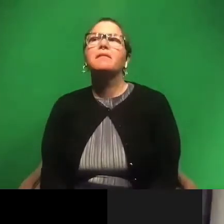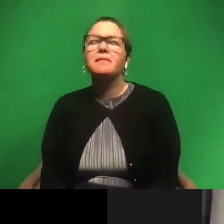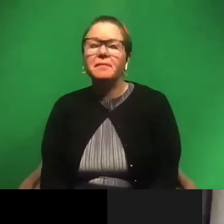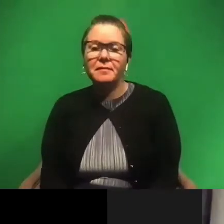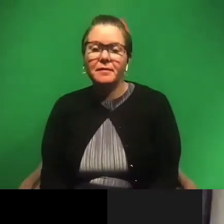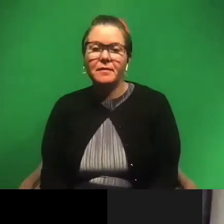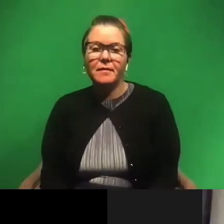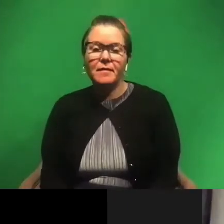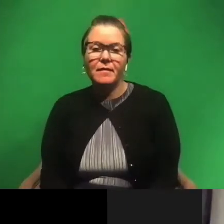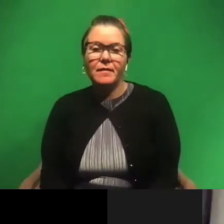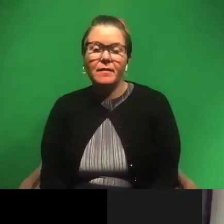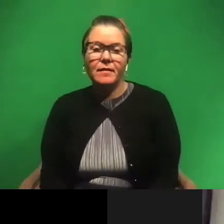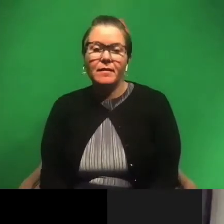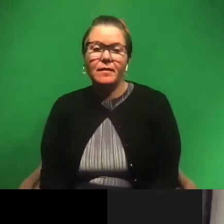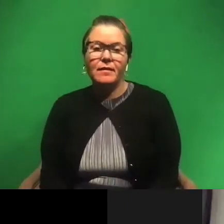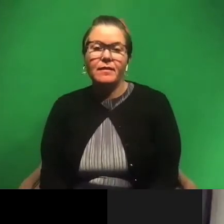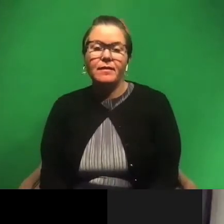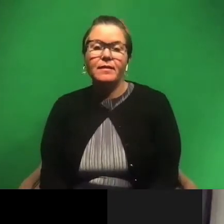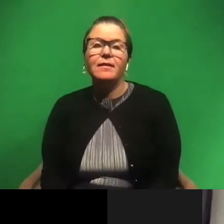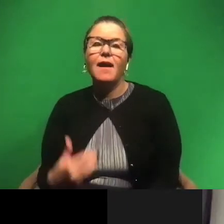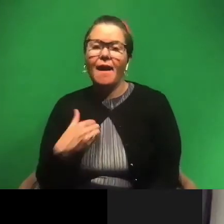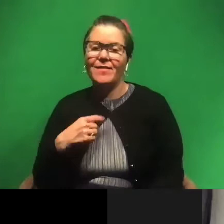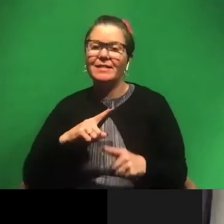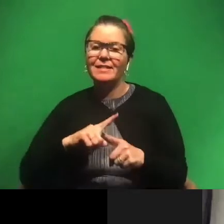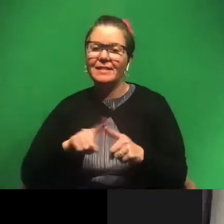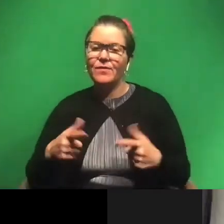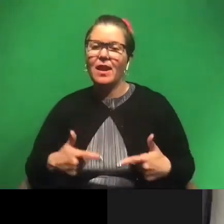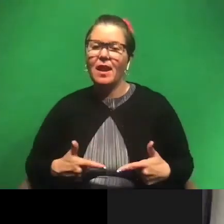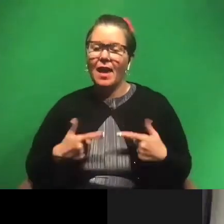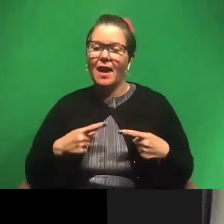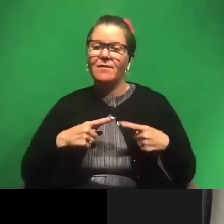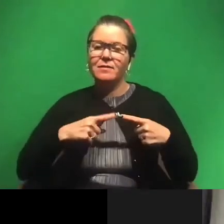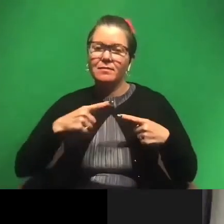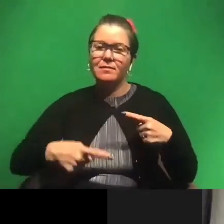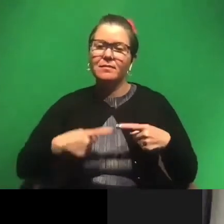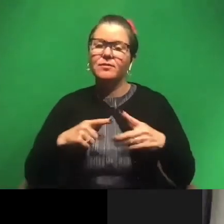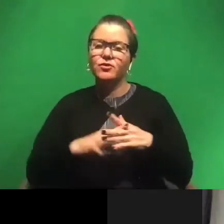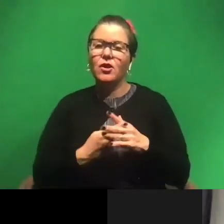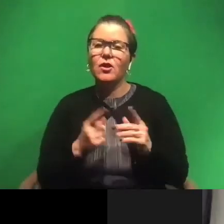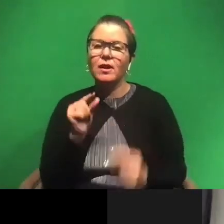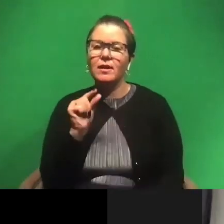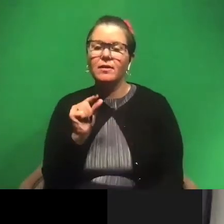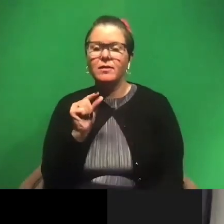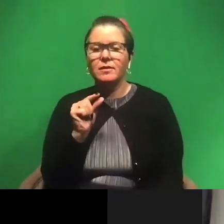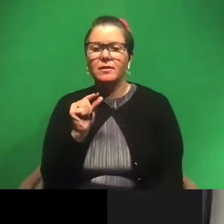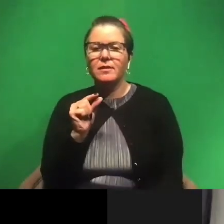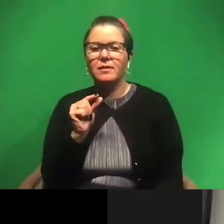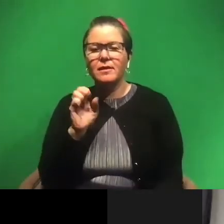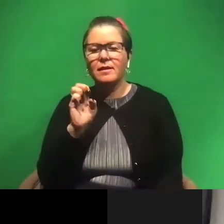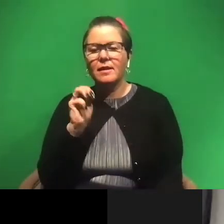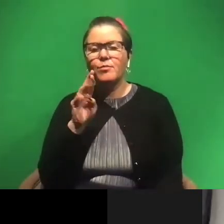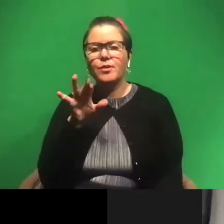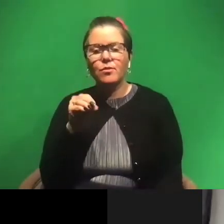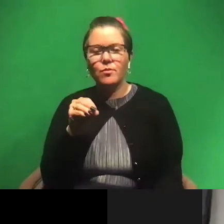So they have different life stages. They start out as a little kind of embryo, and then a larva